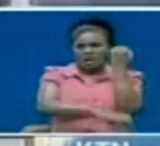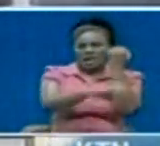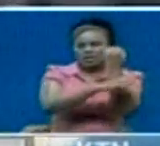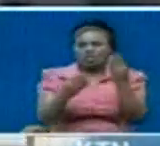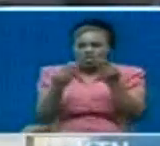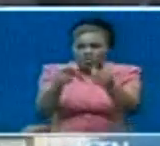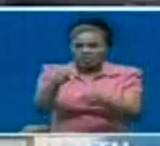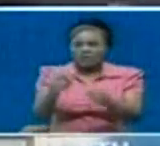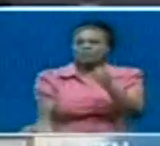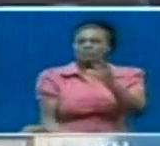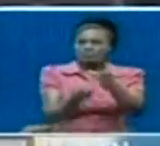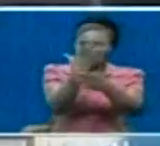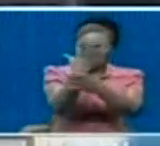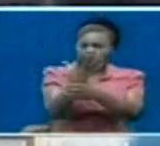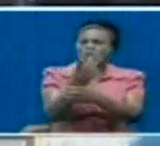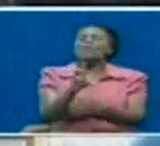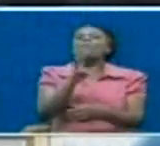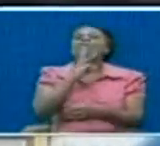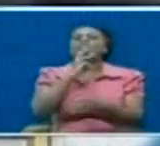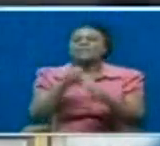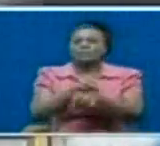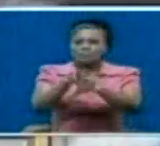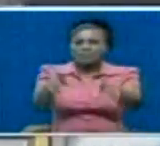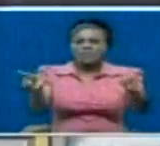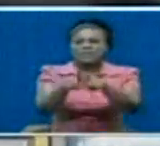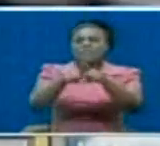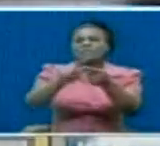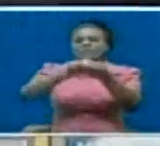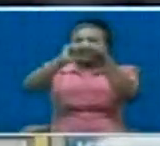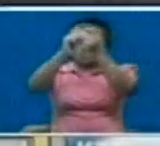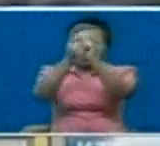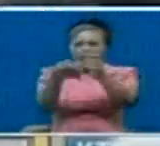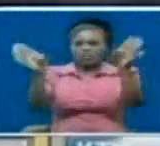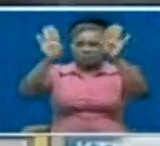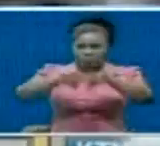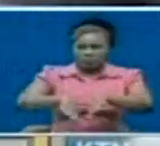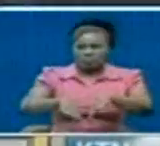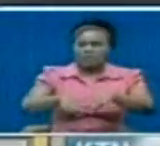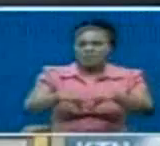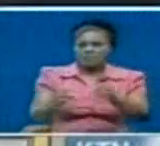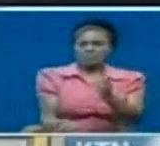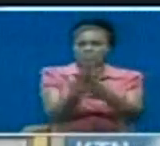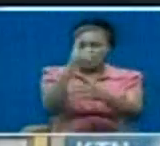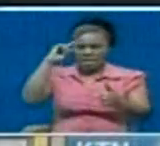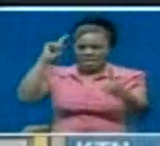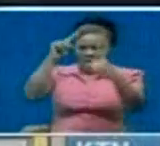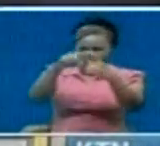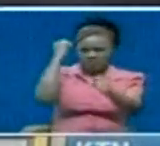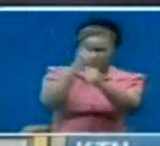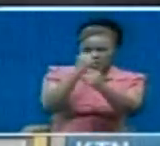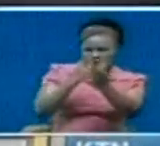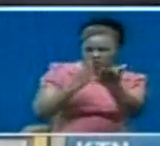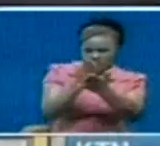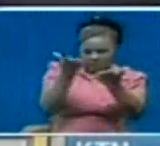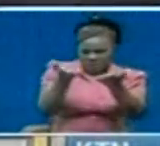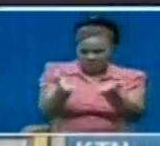issue, launching irrigation programs, trying to revive ones that have collapsed, all with the aim of ensuring that